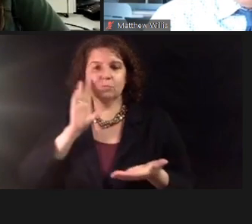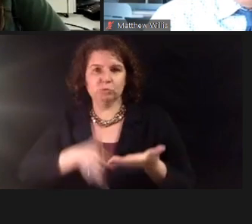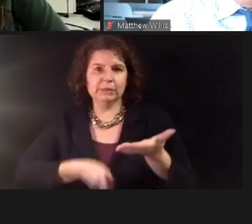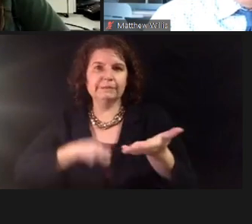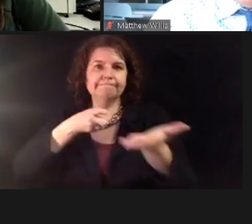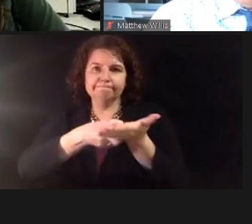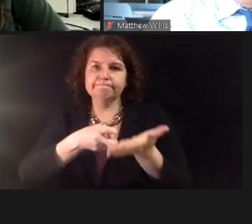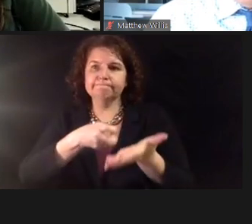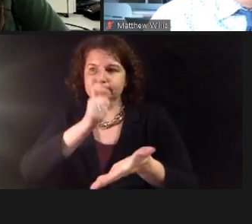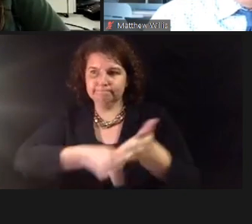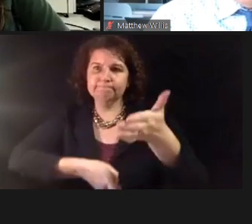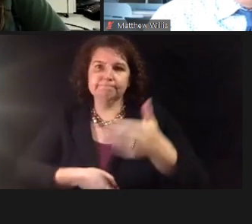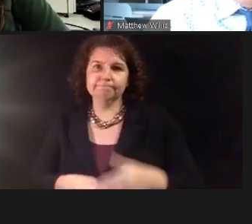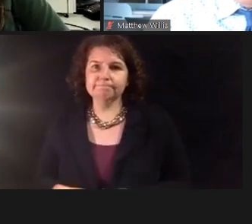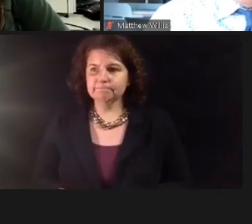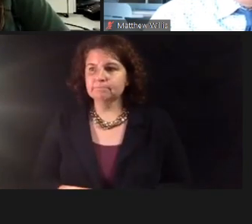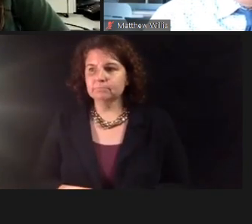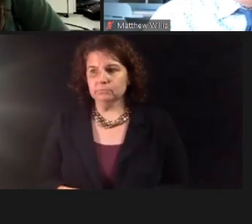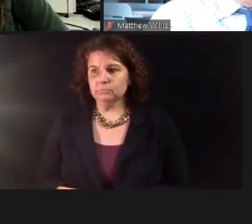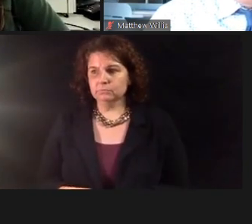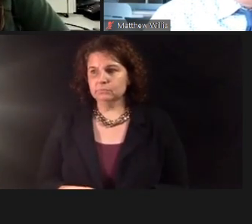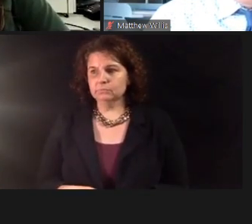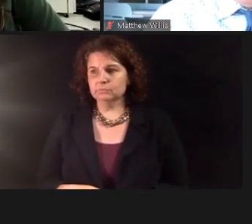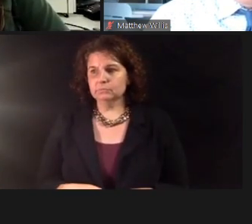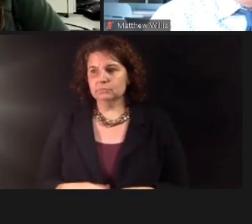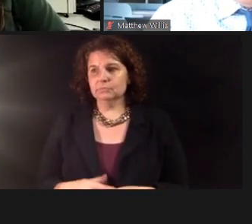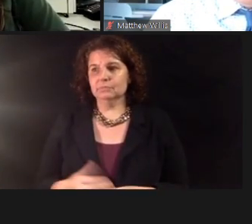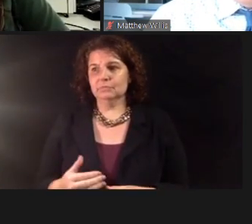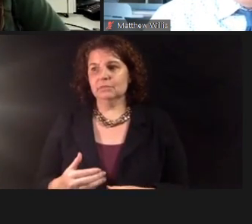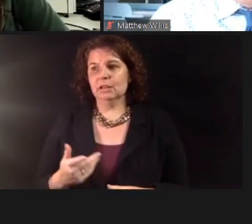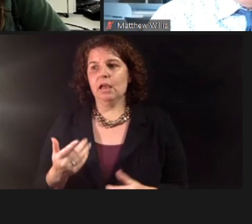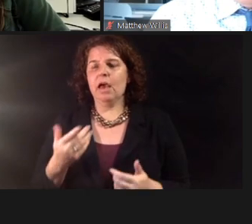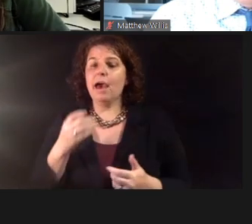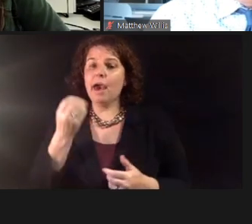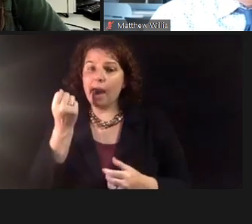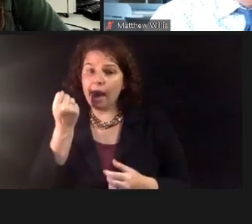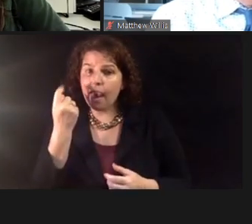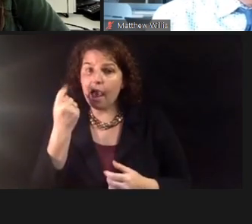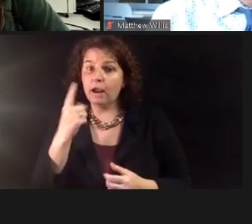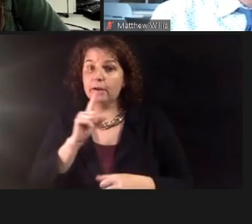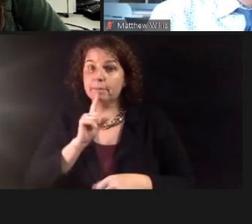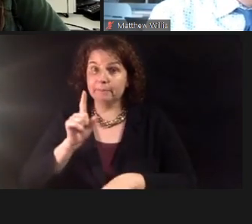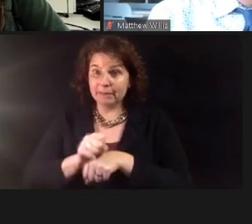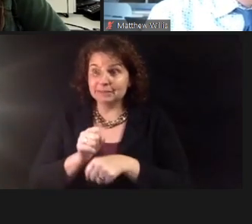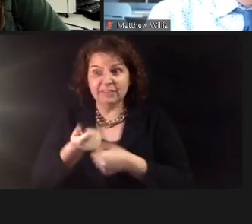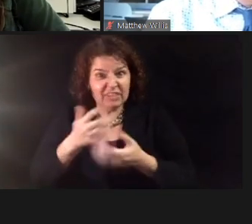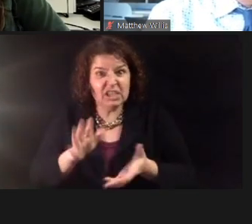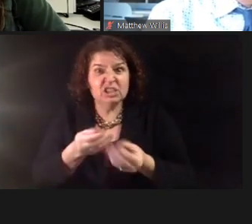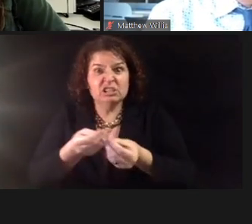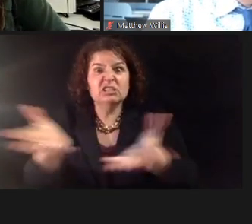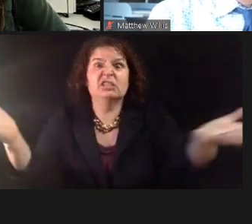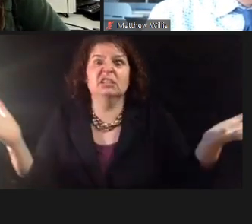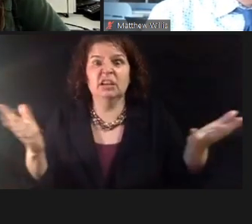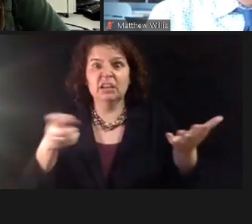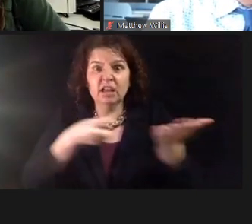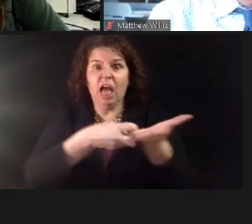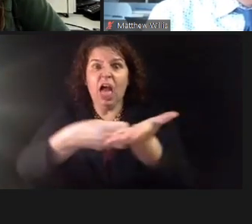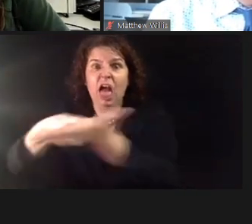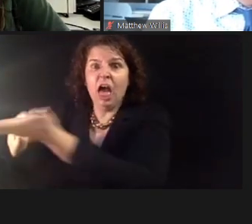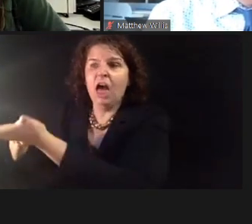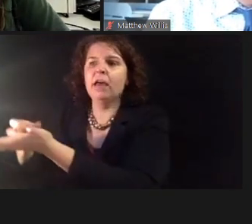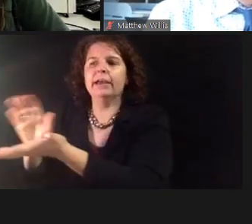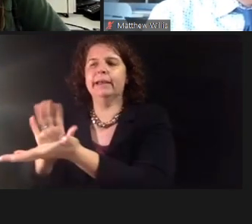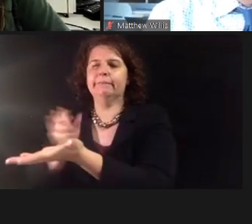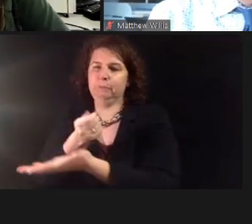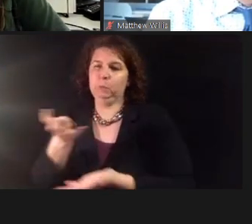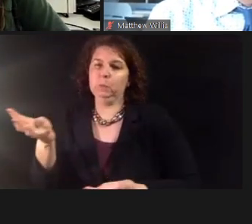we've only had a couple of citations issued, and we are still finalizing the last little administrative pieces so that